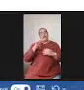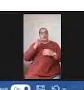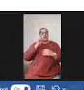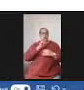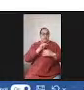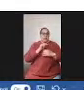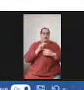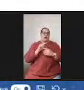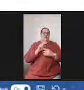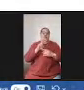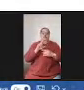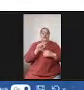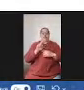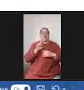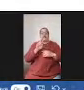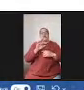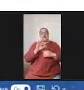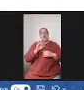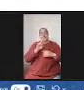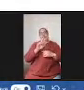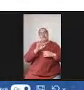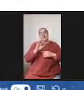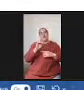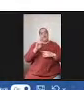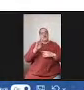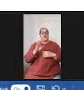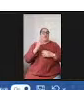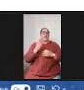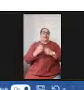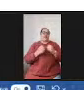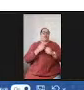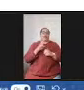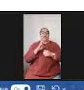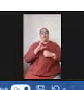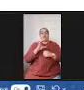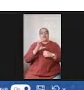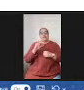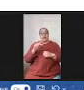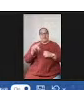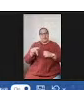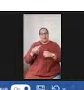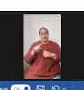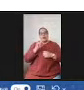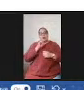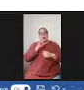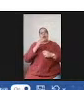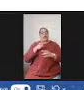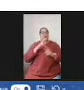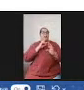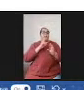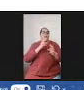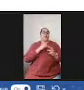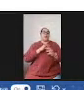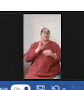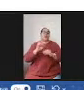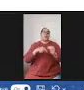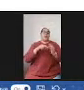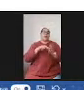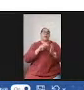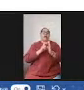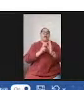of the 2023-2024 financial year for WCPP, which was referred to it in terms of Standing